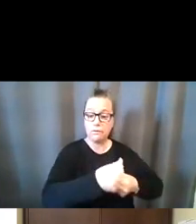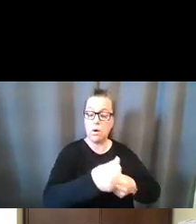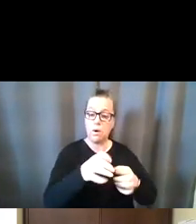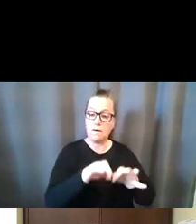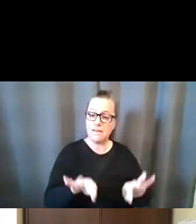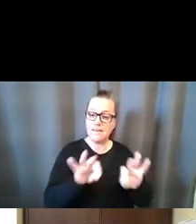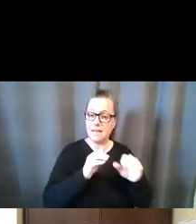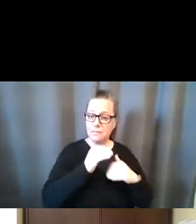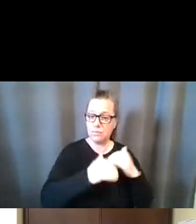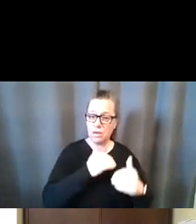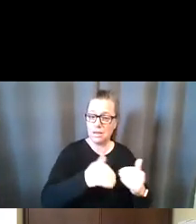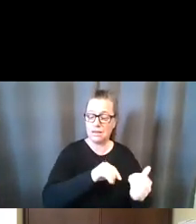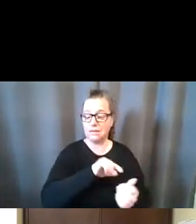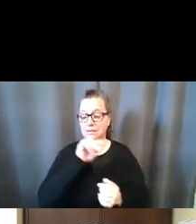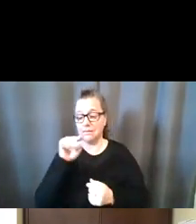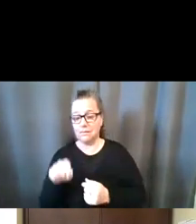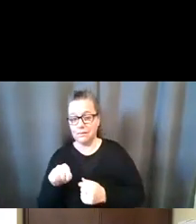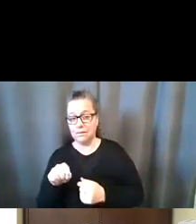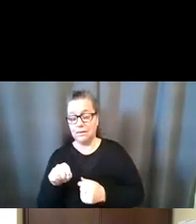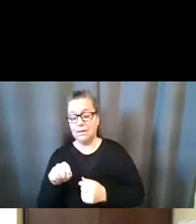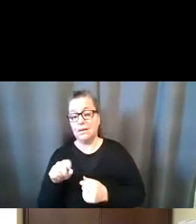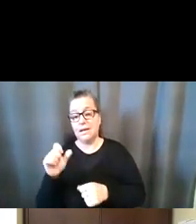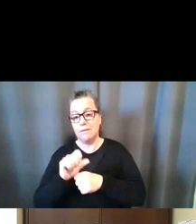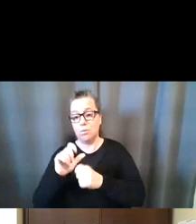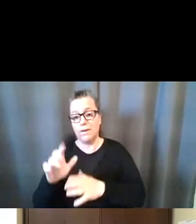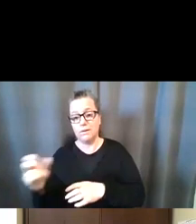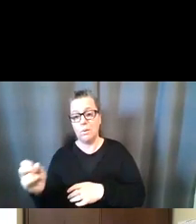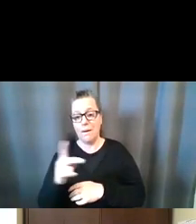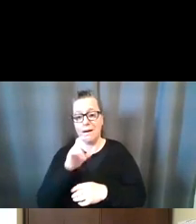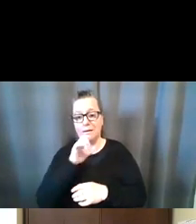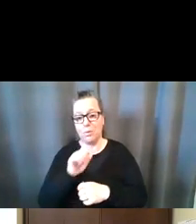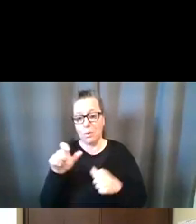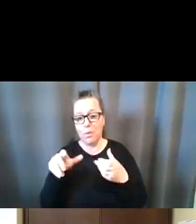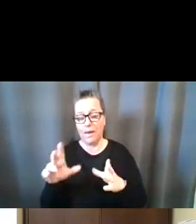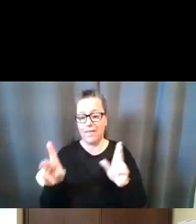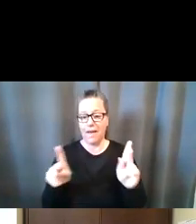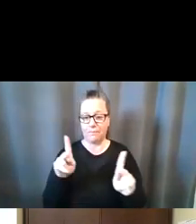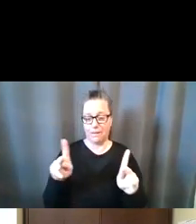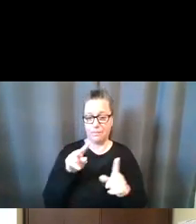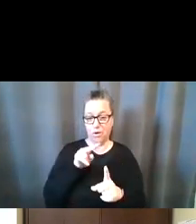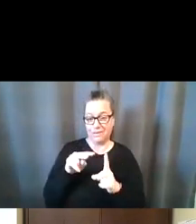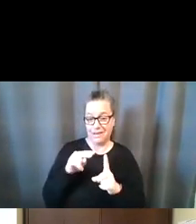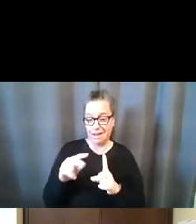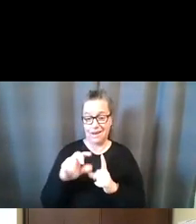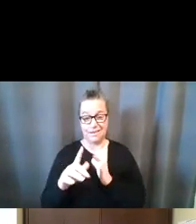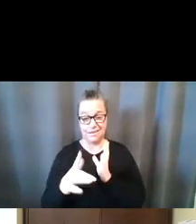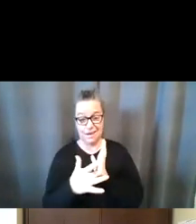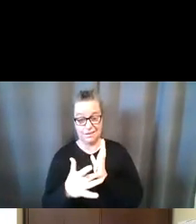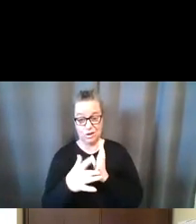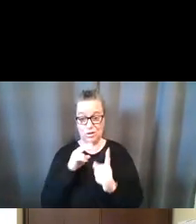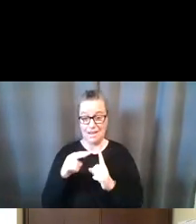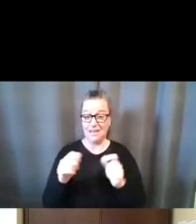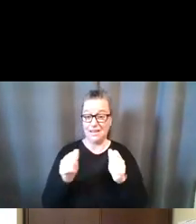but when we come back, employees return to the old way of doing things. The people side of change and the technical side of change